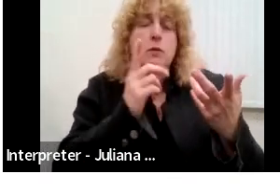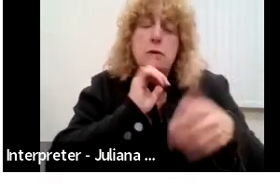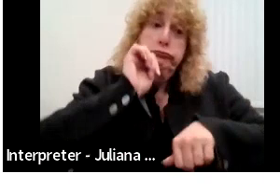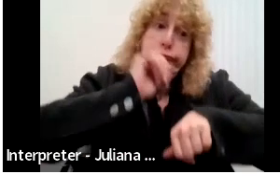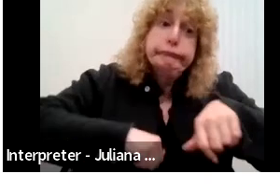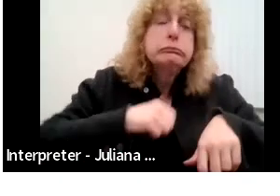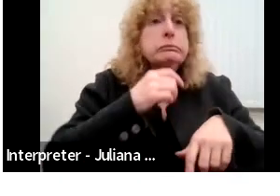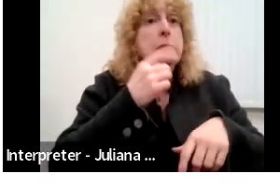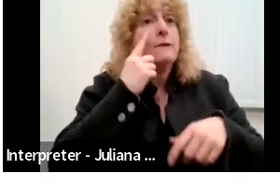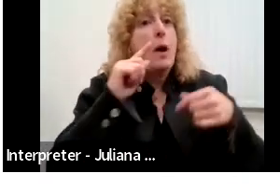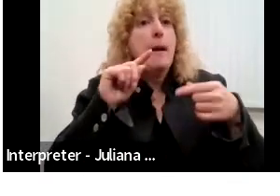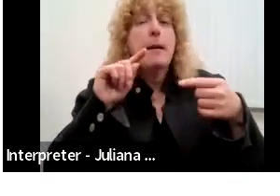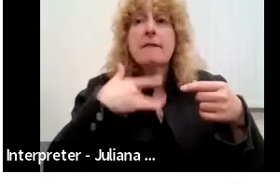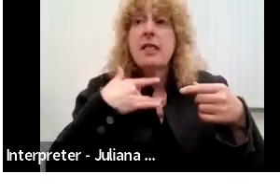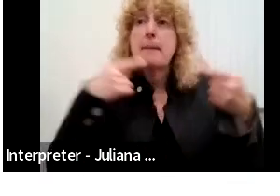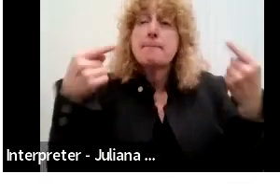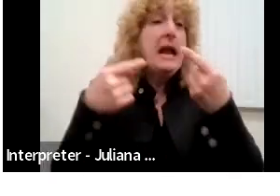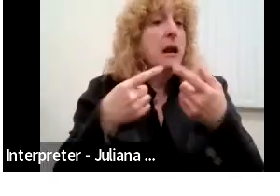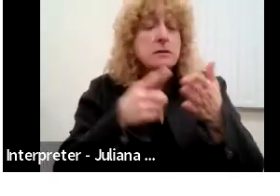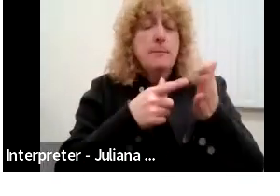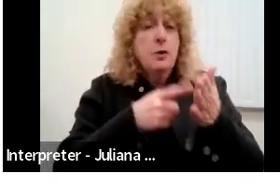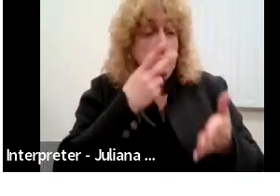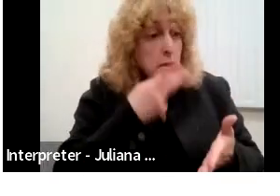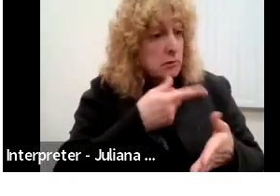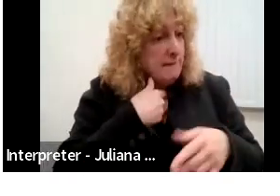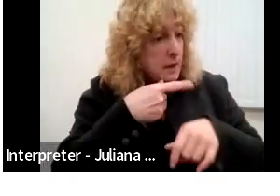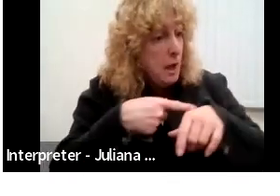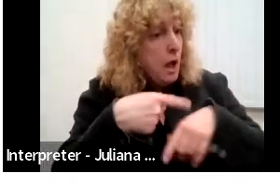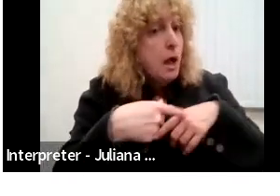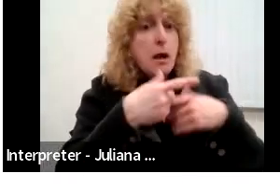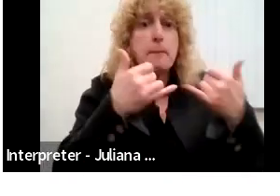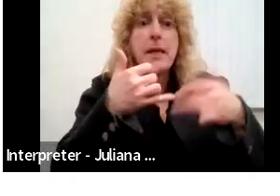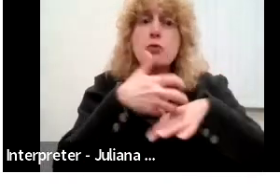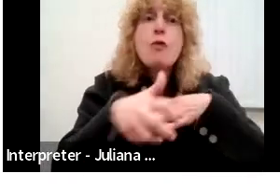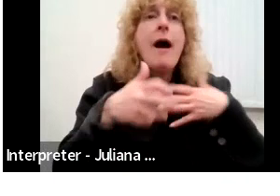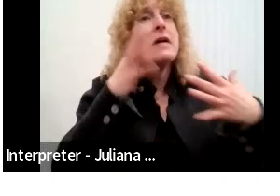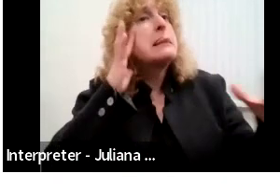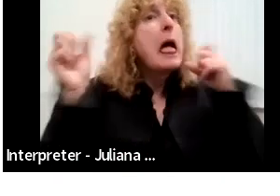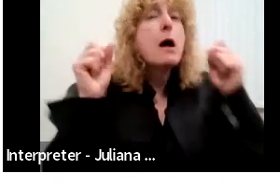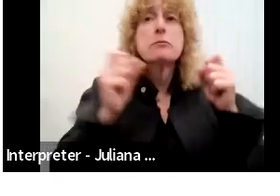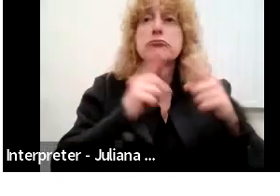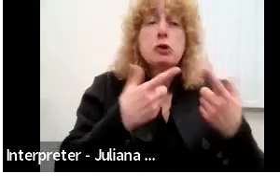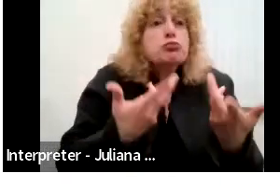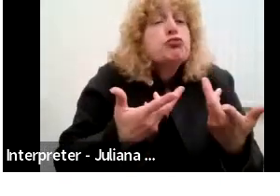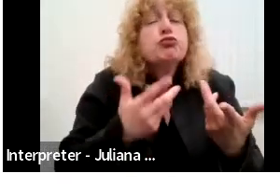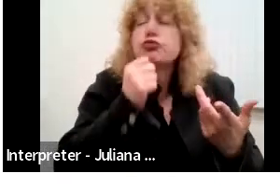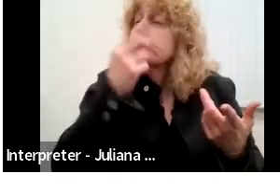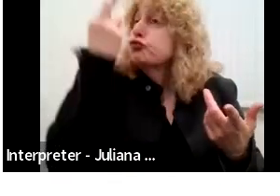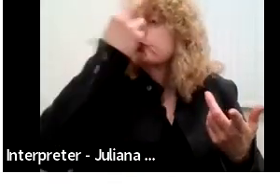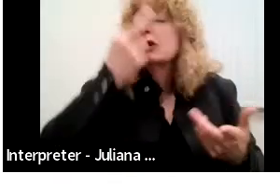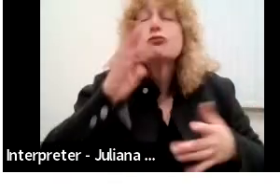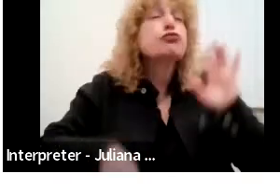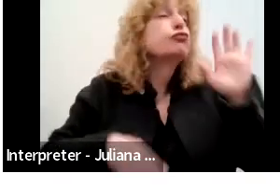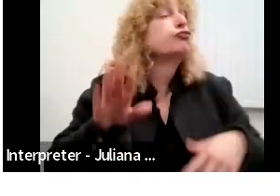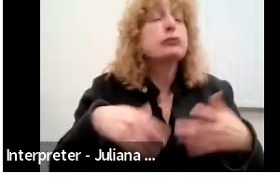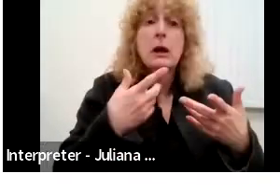may find cuts and different things from them playing rough and loud, and they don't even realize that they